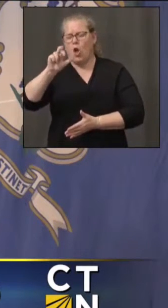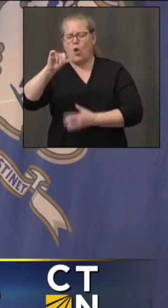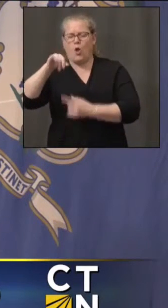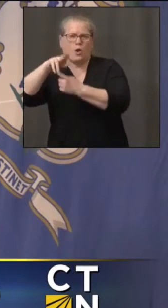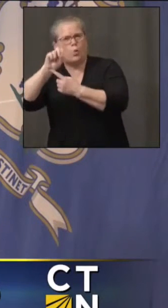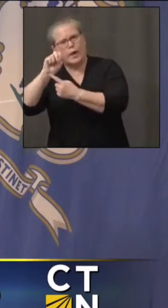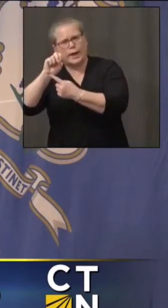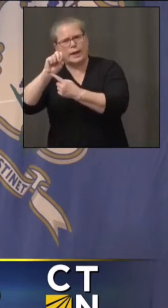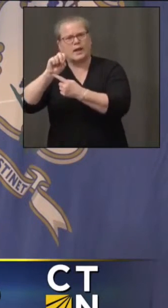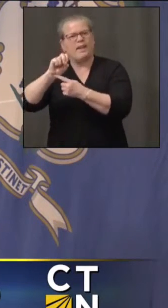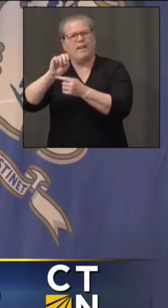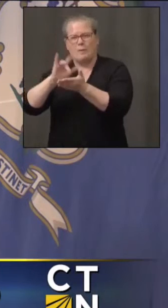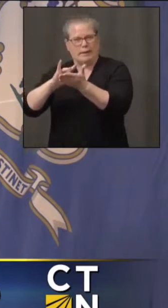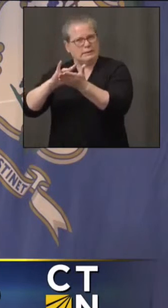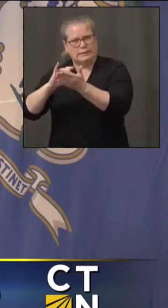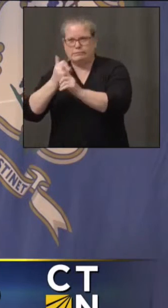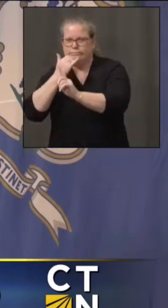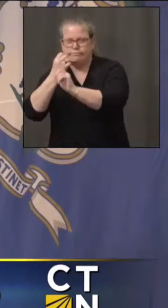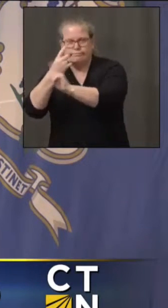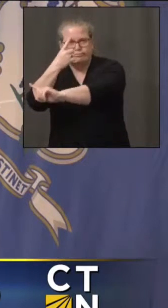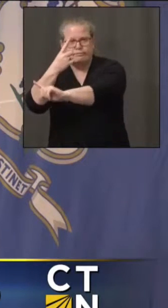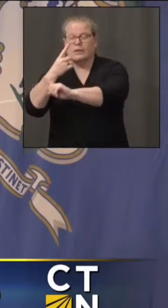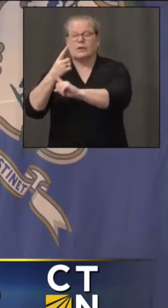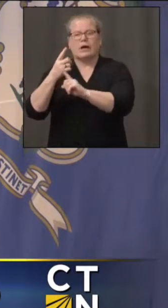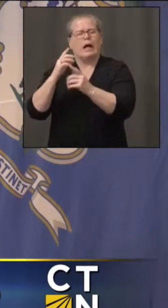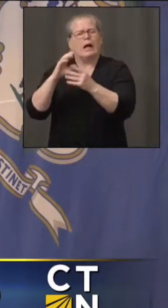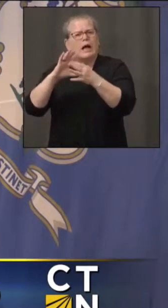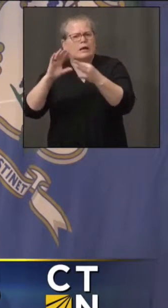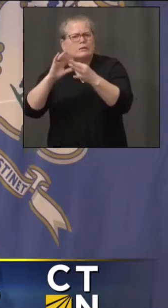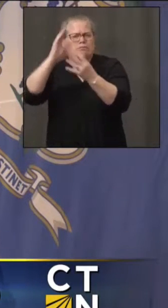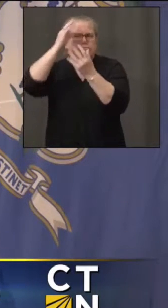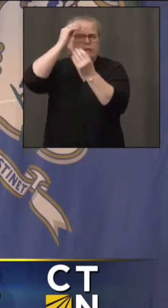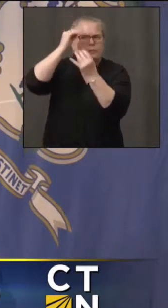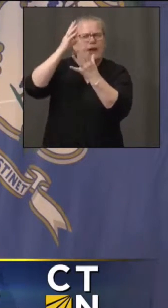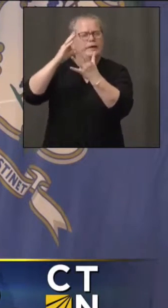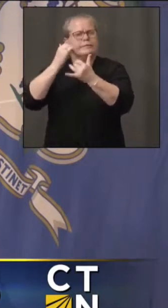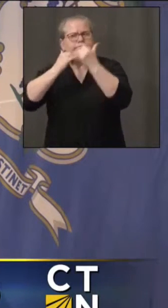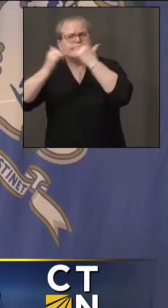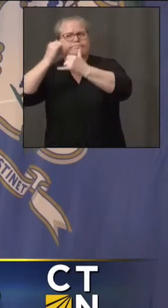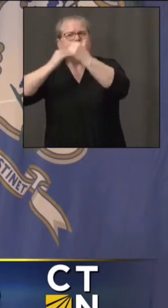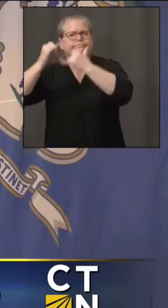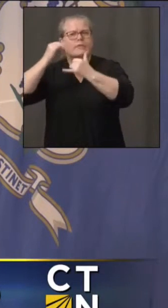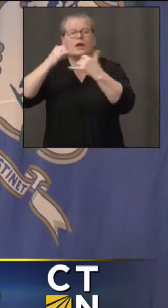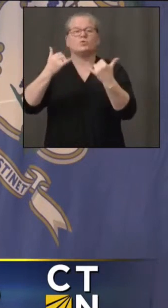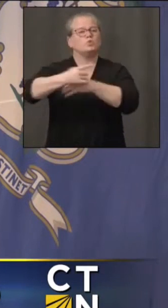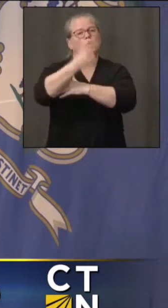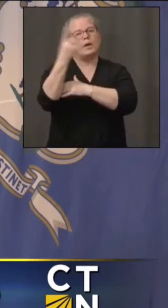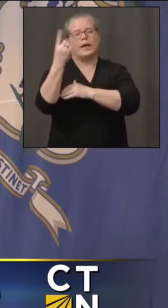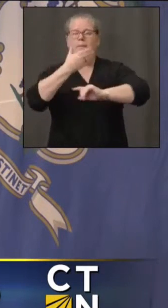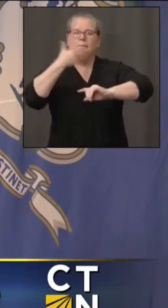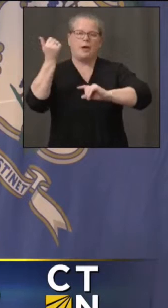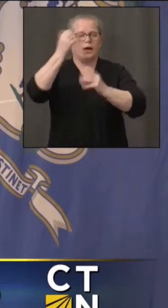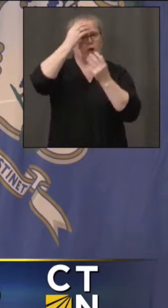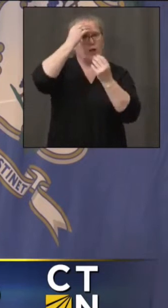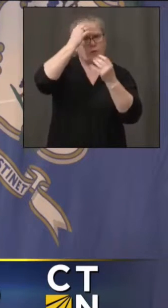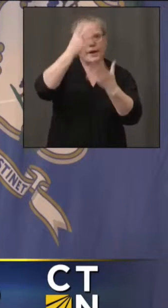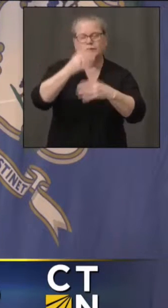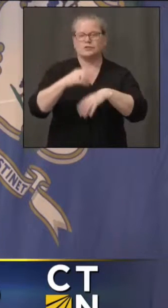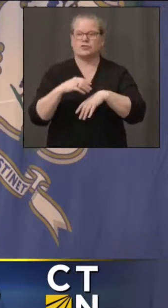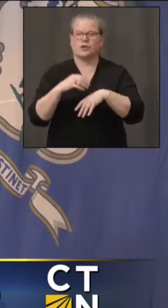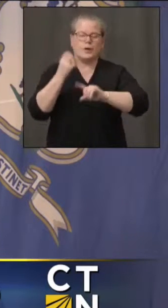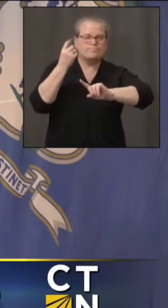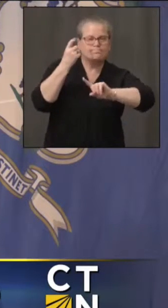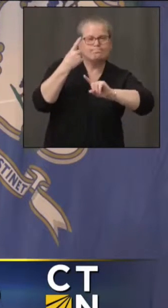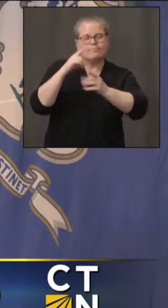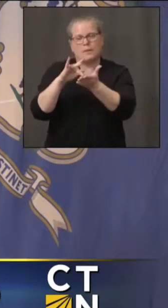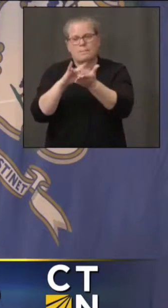a very different place when it comes to remdesivir, when it comes to Regeneron, when it comes to the steroid treatments, and all